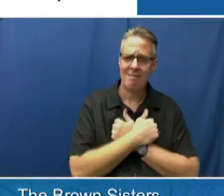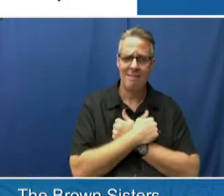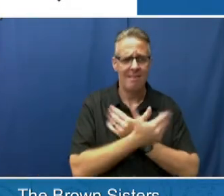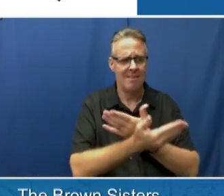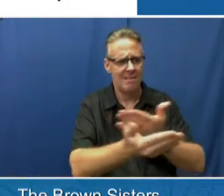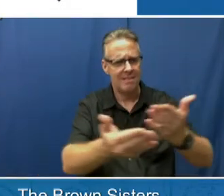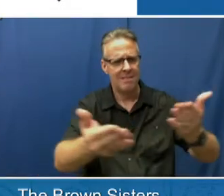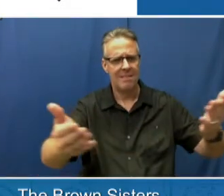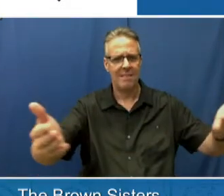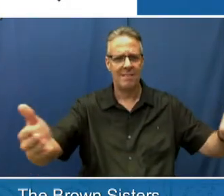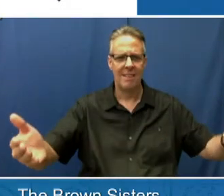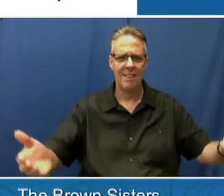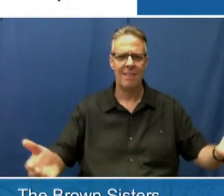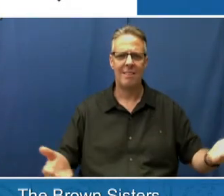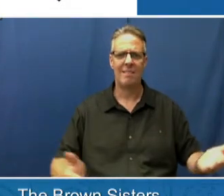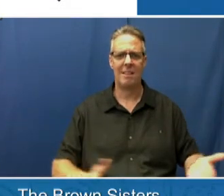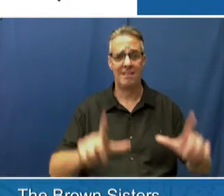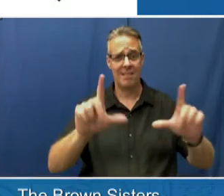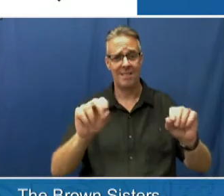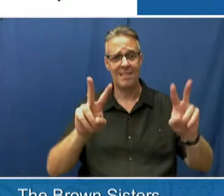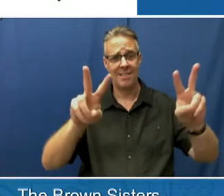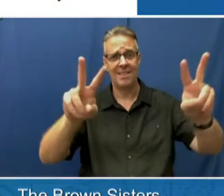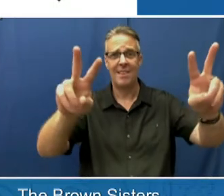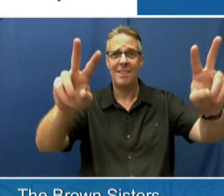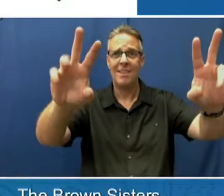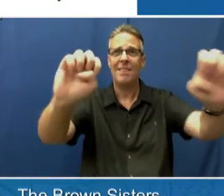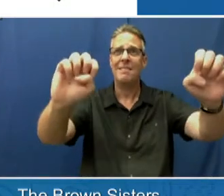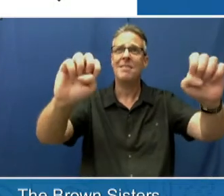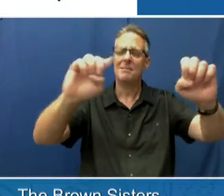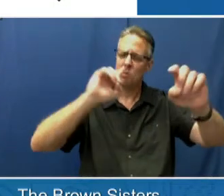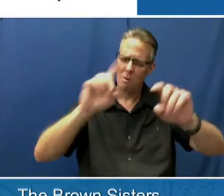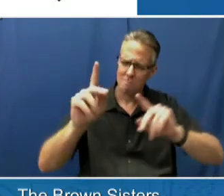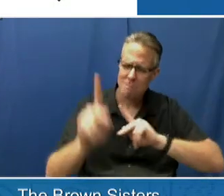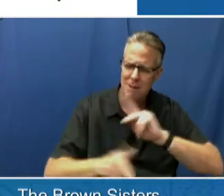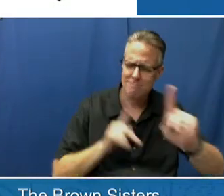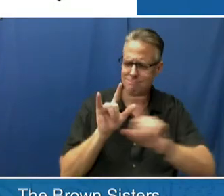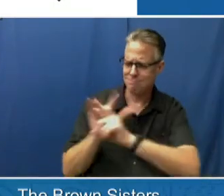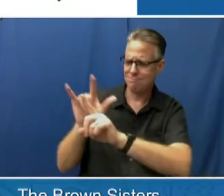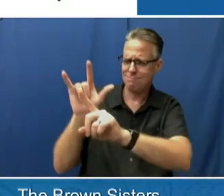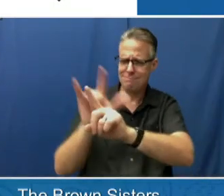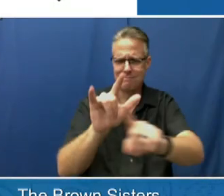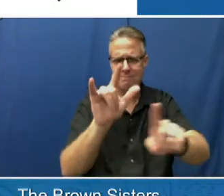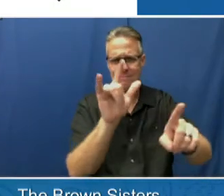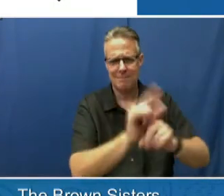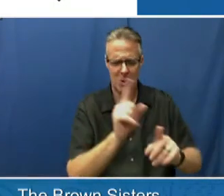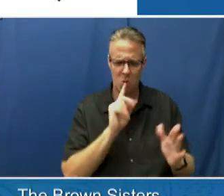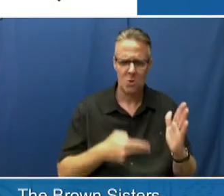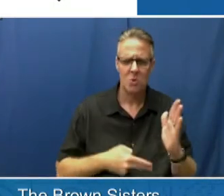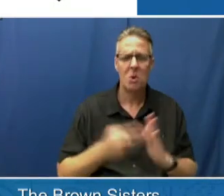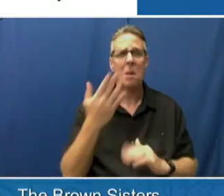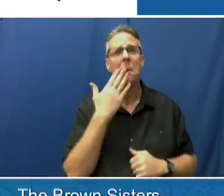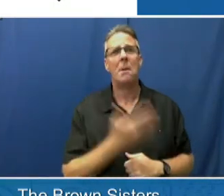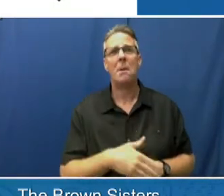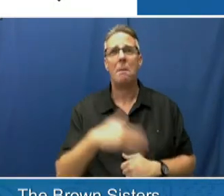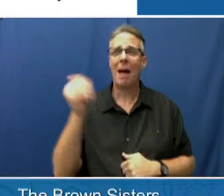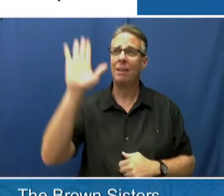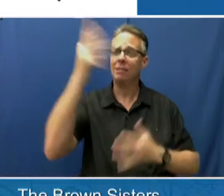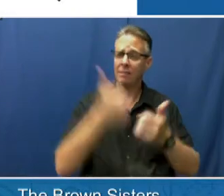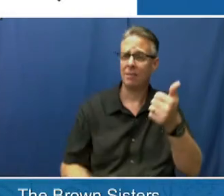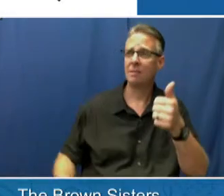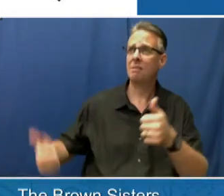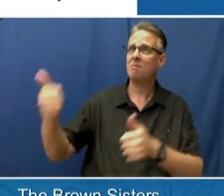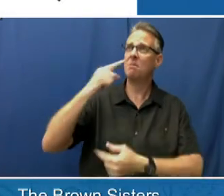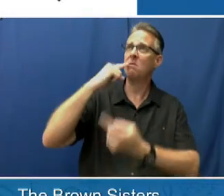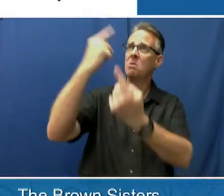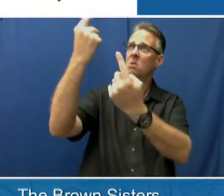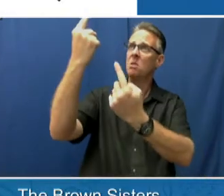Follow me. Love God, love people. The two greatest commands are